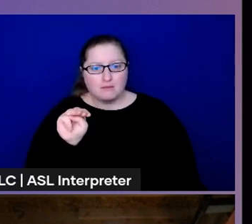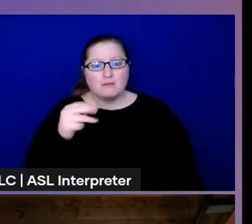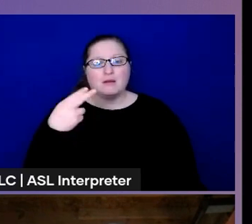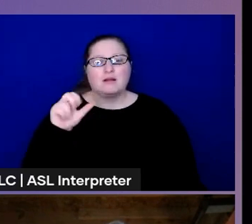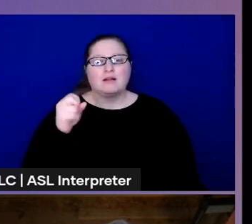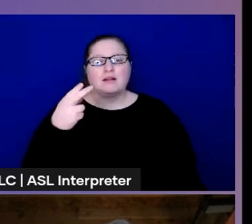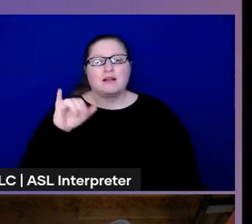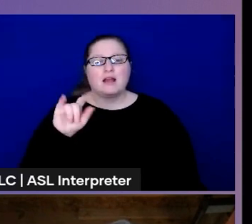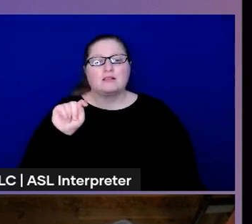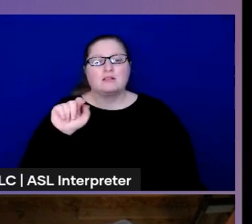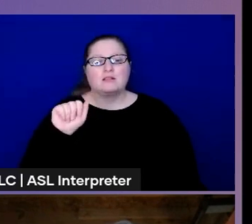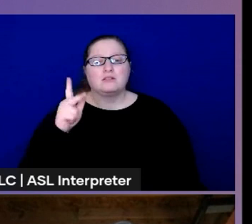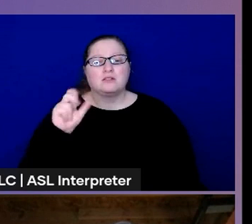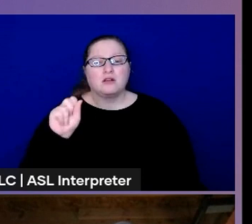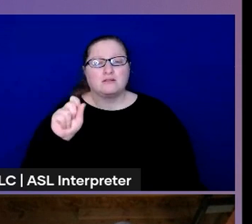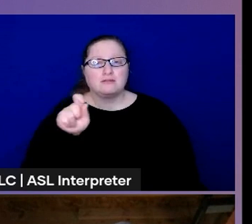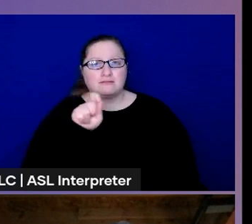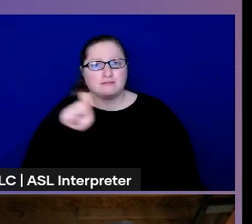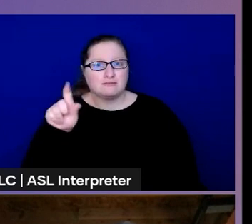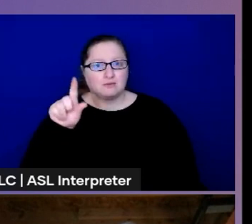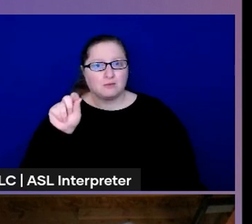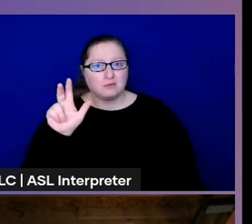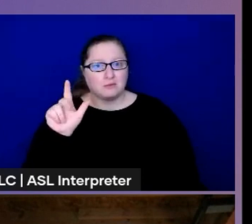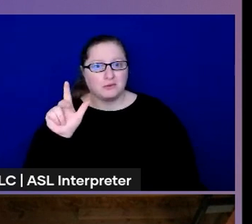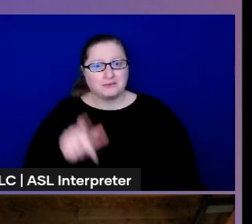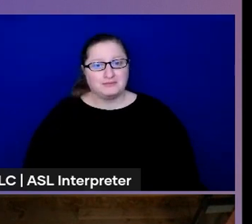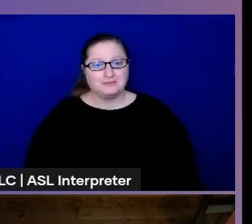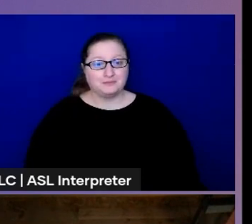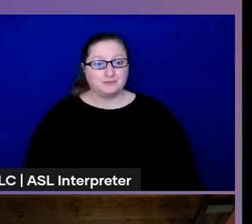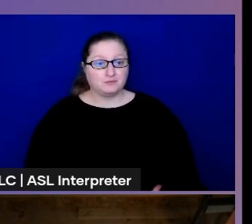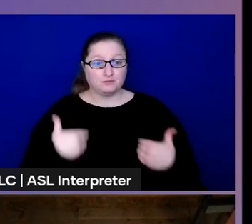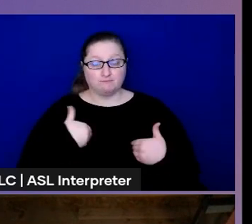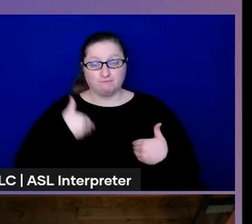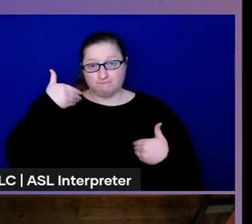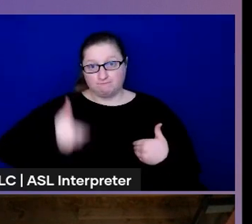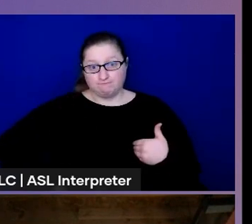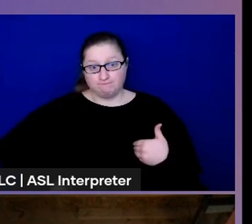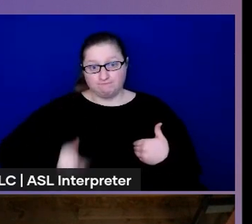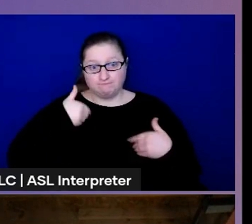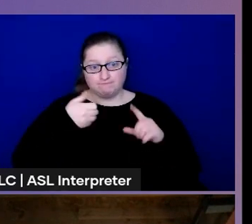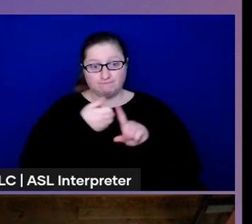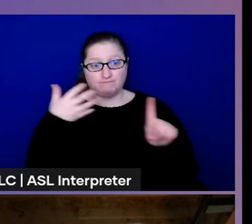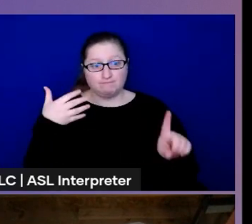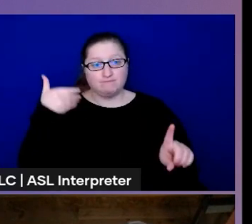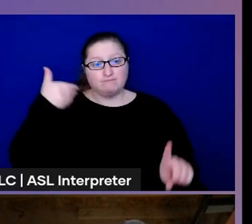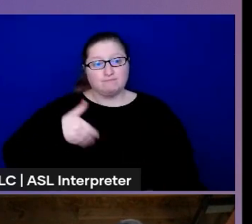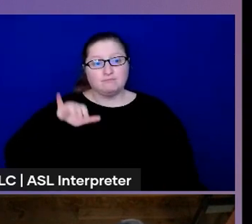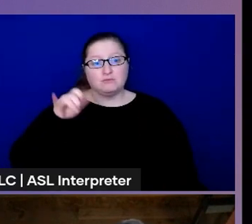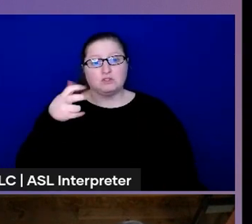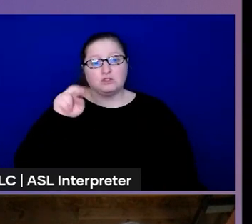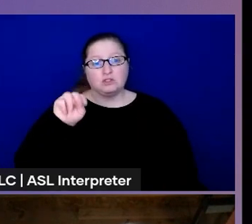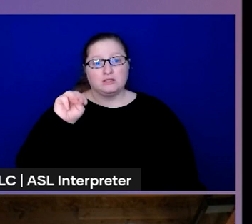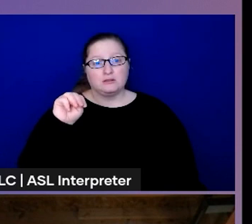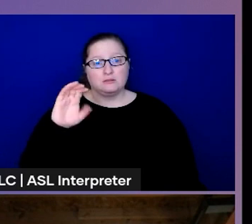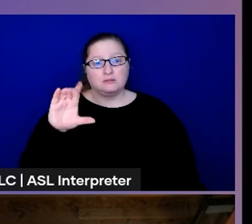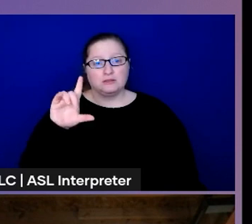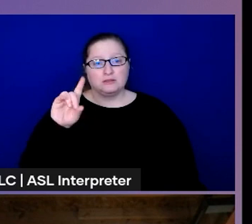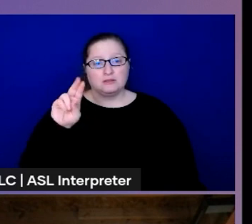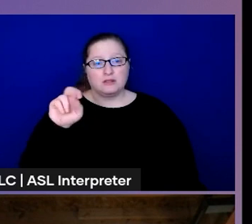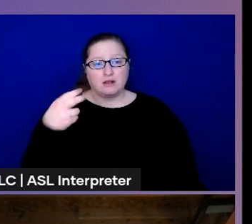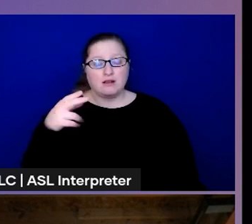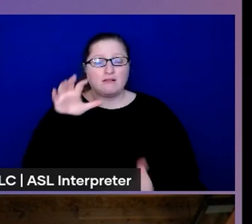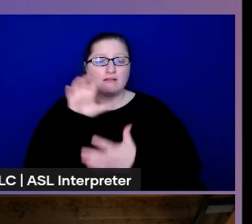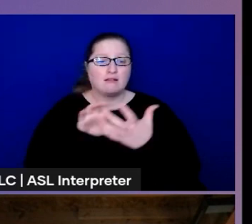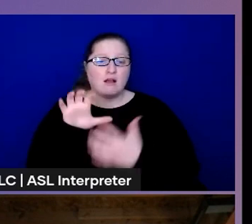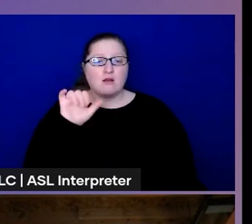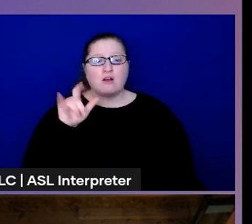HashiTalks-2023. So a little bit about me. I'm John McDonough, a cloud architect and DevOps